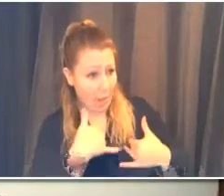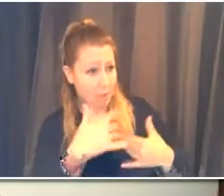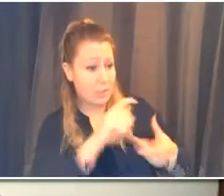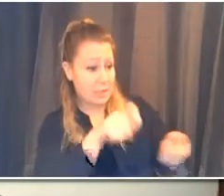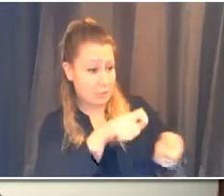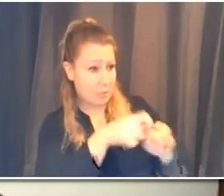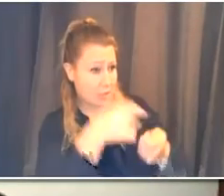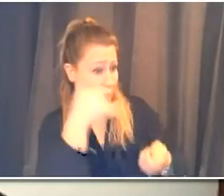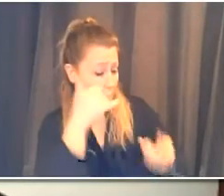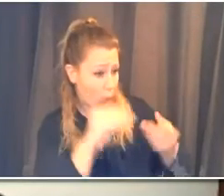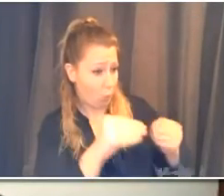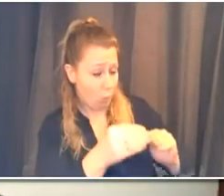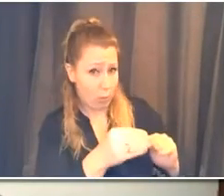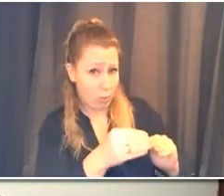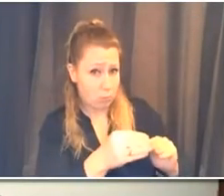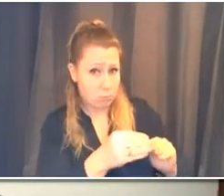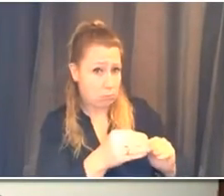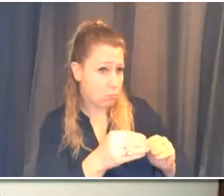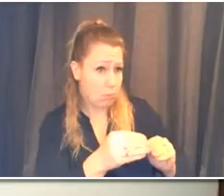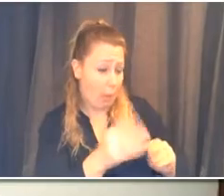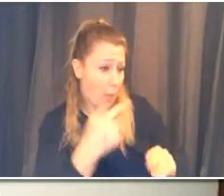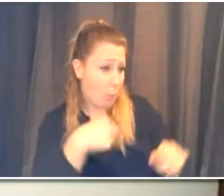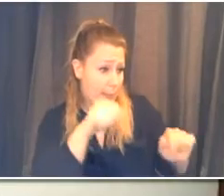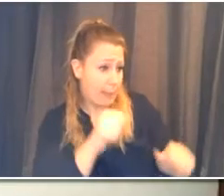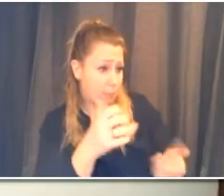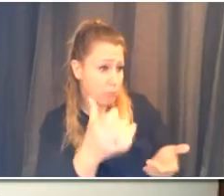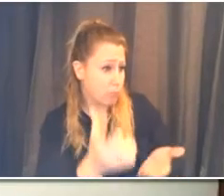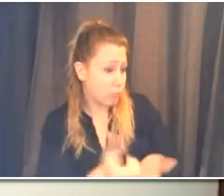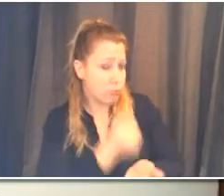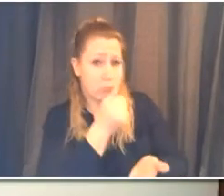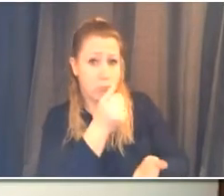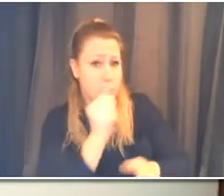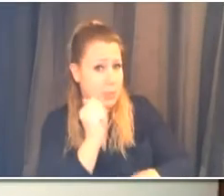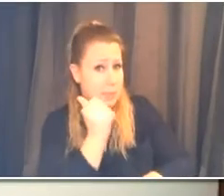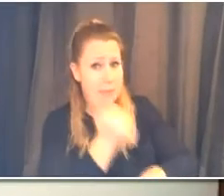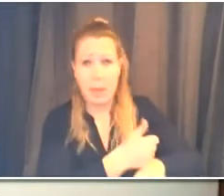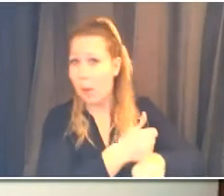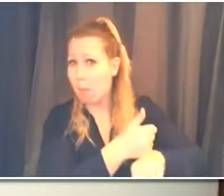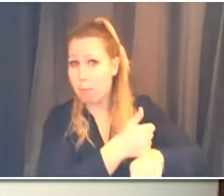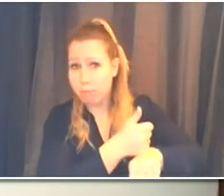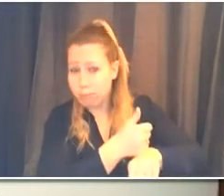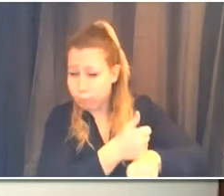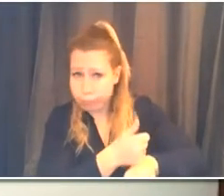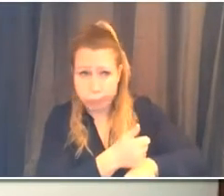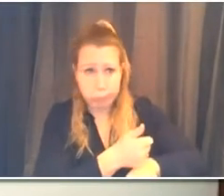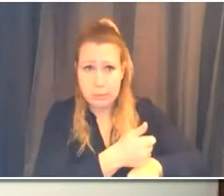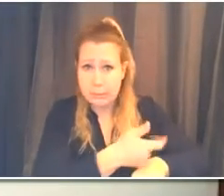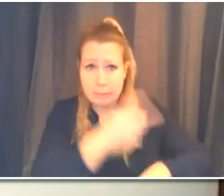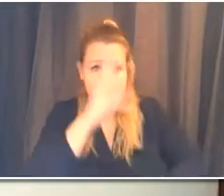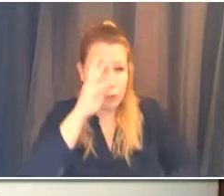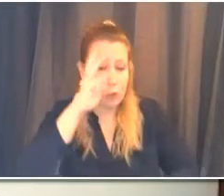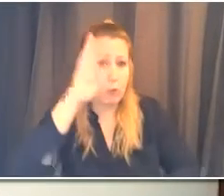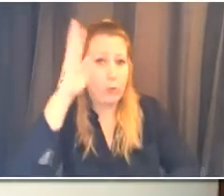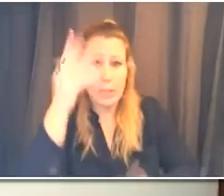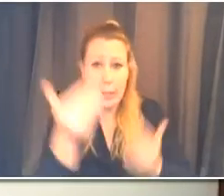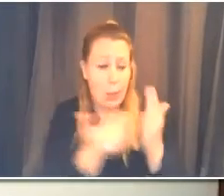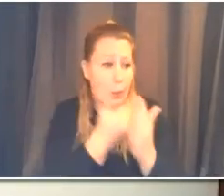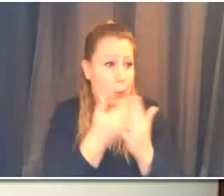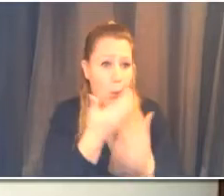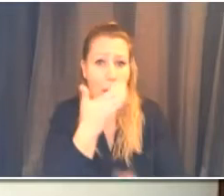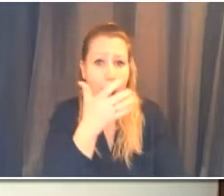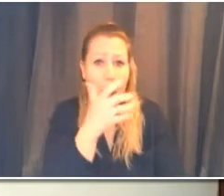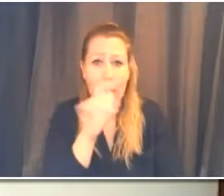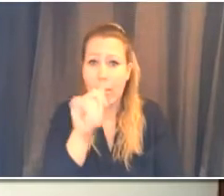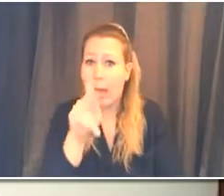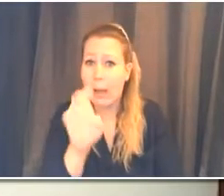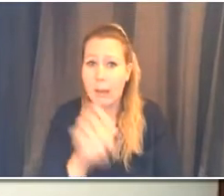started and you know the desk officer position it's supposed to be man 247 that desk officer gets up walks away from